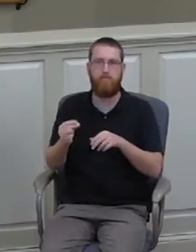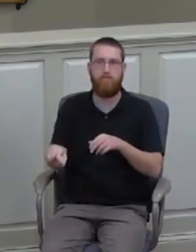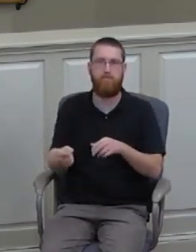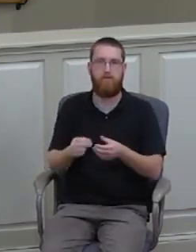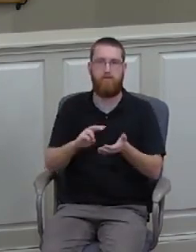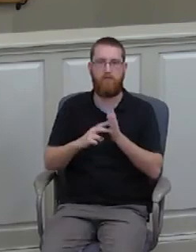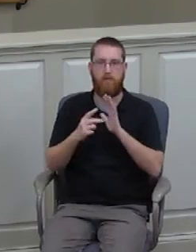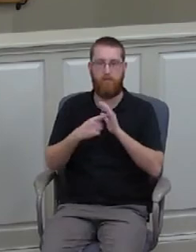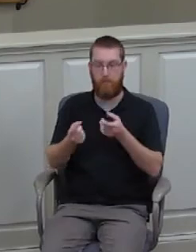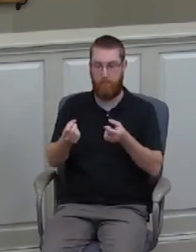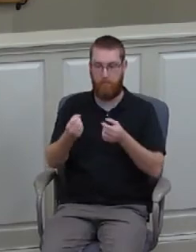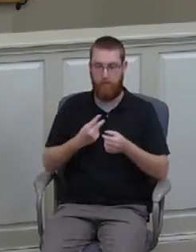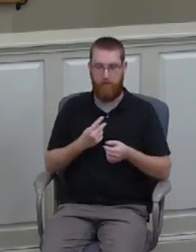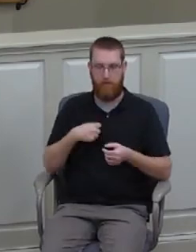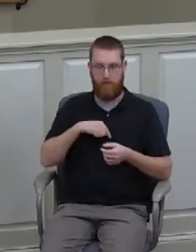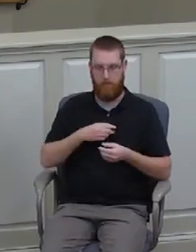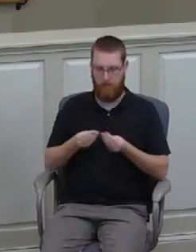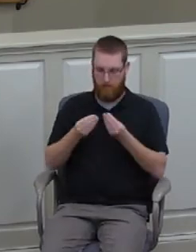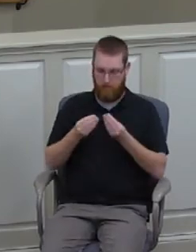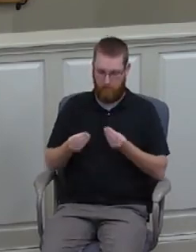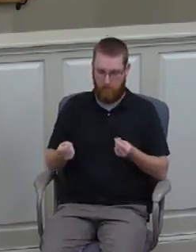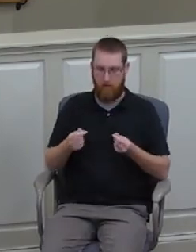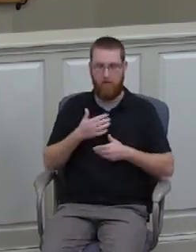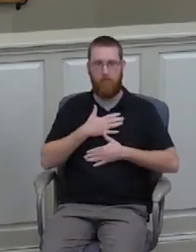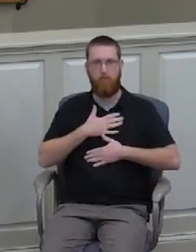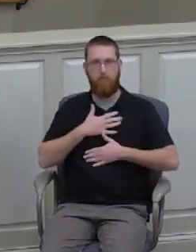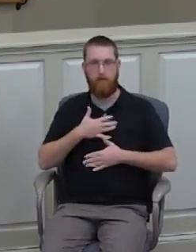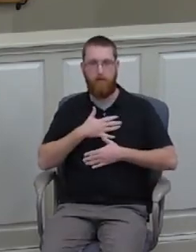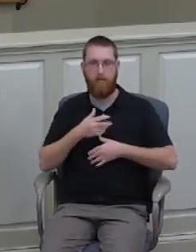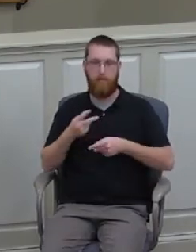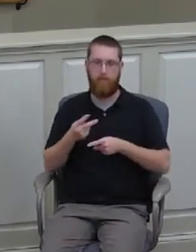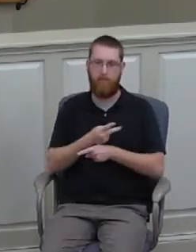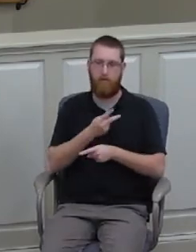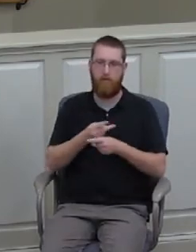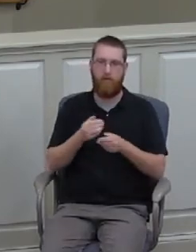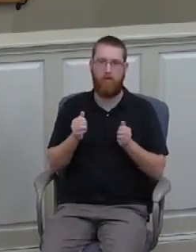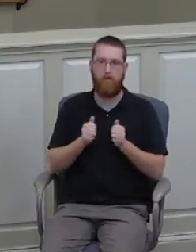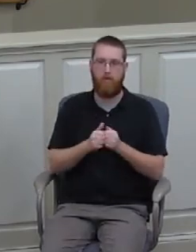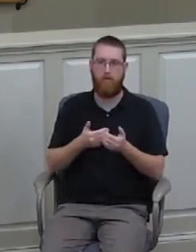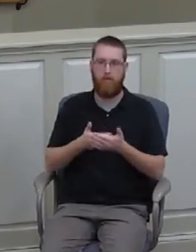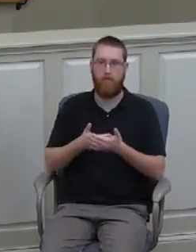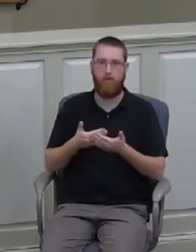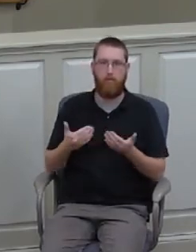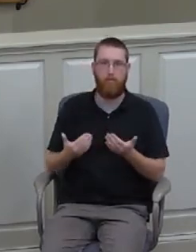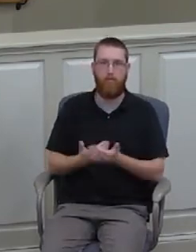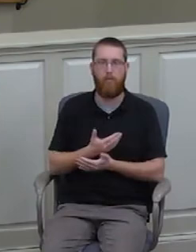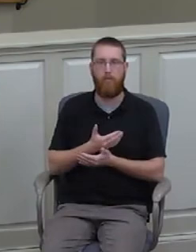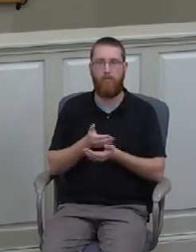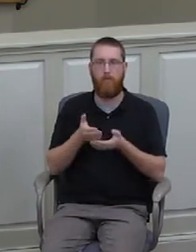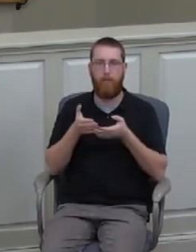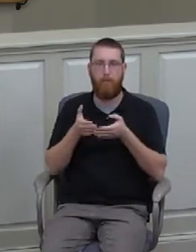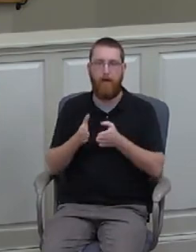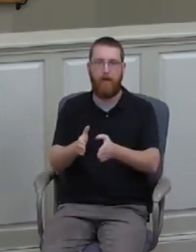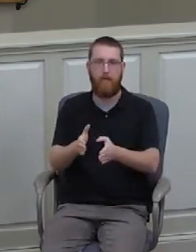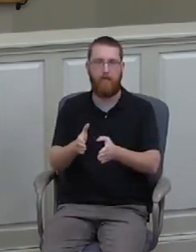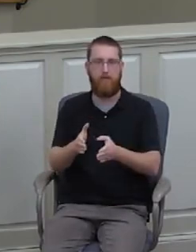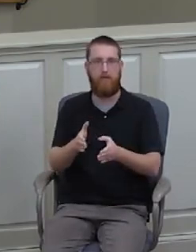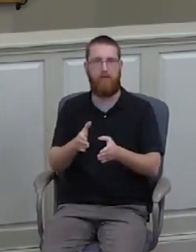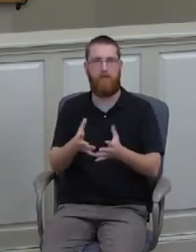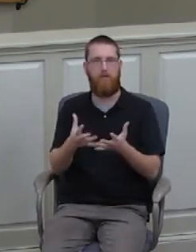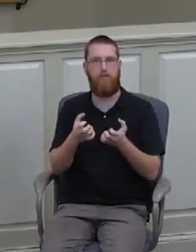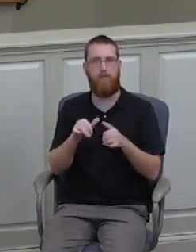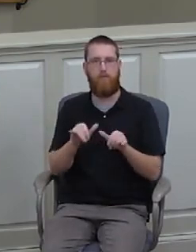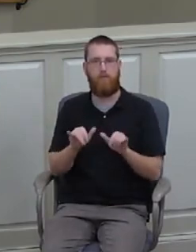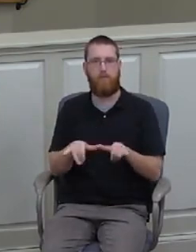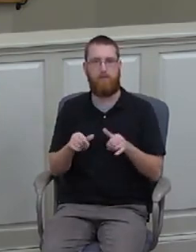have resolution of it, take a deep breath, and move forward with a new path that I think puts us on the same path